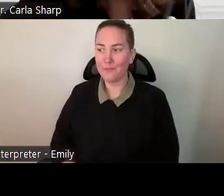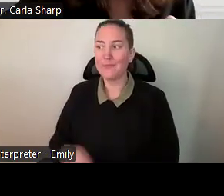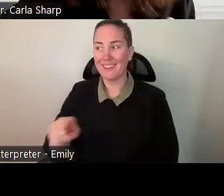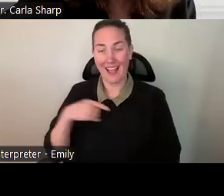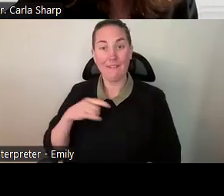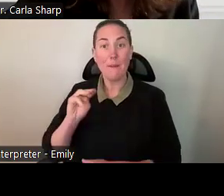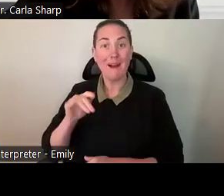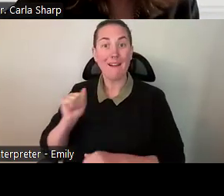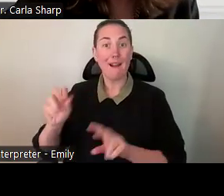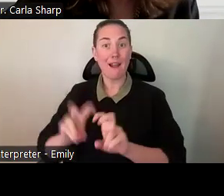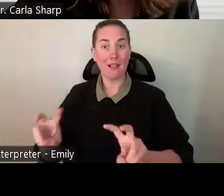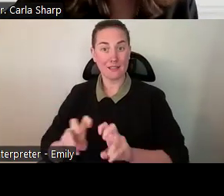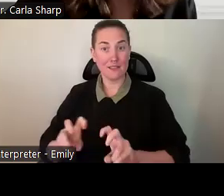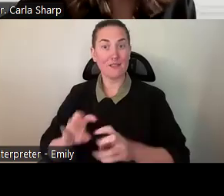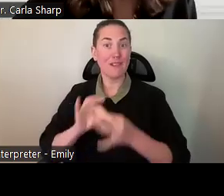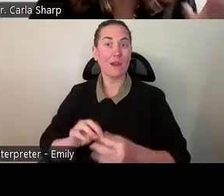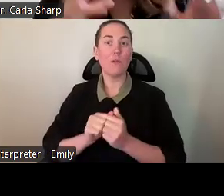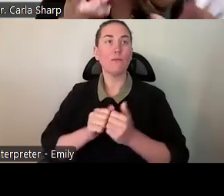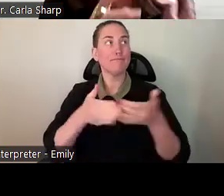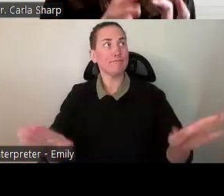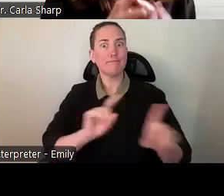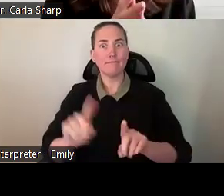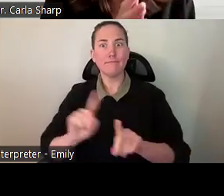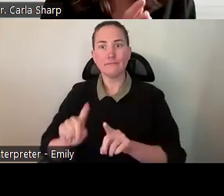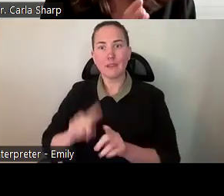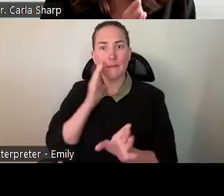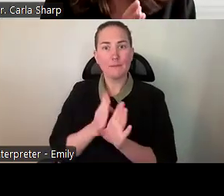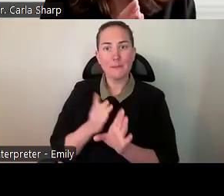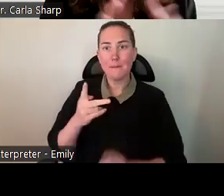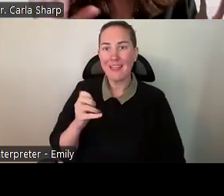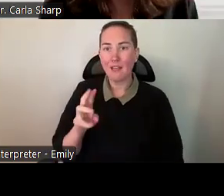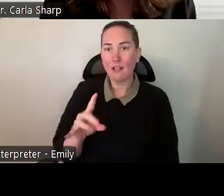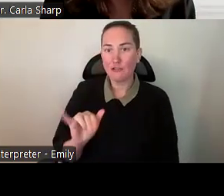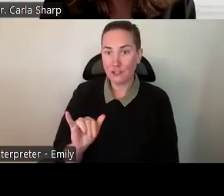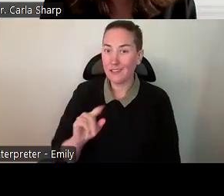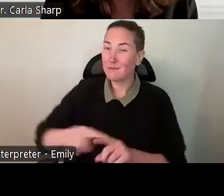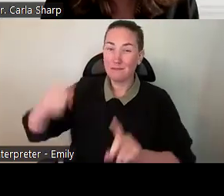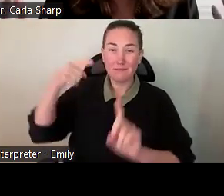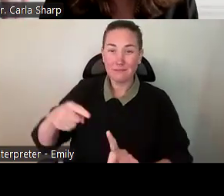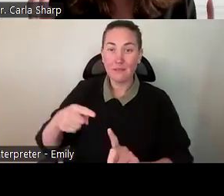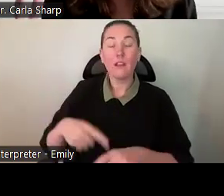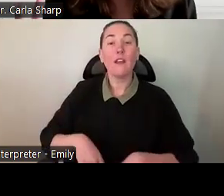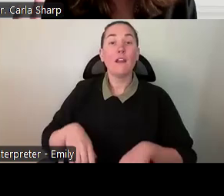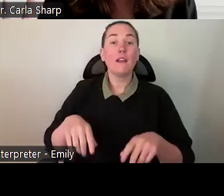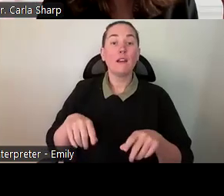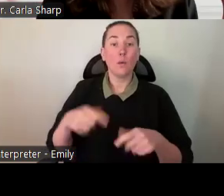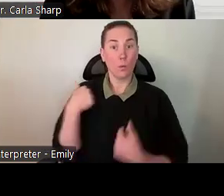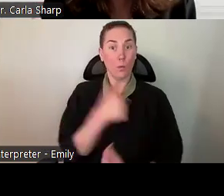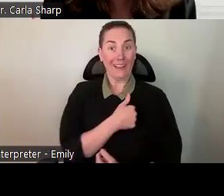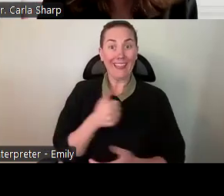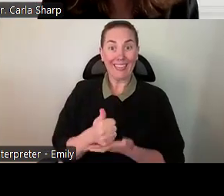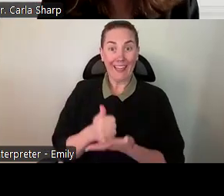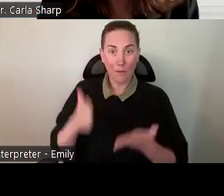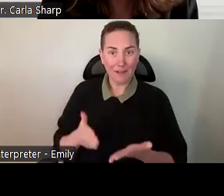meta-analysis, all psychopathology. So really coming back to this idea that as therapists, we want to